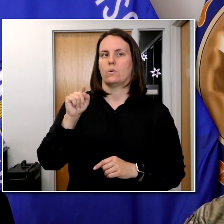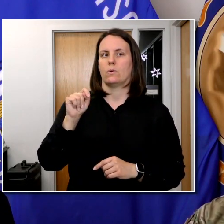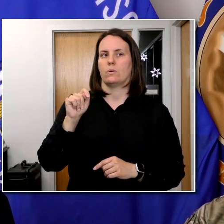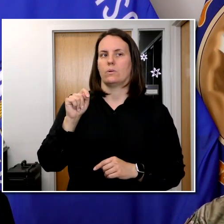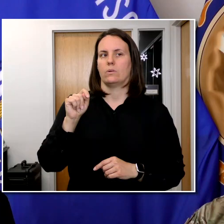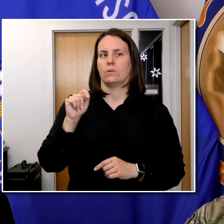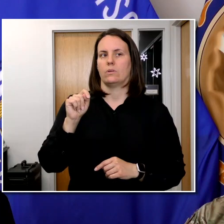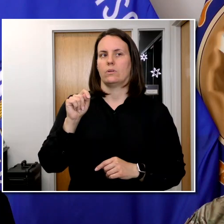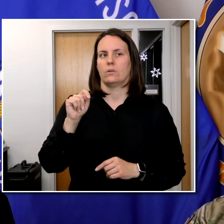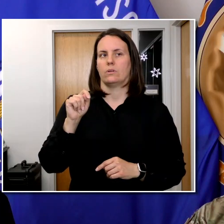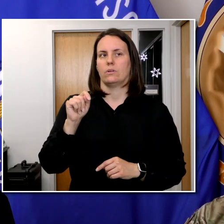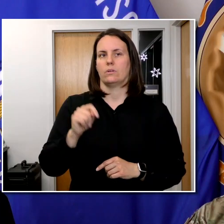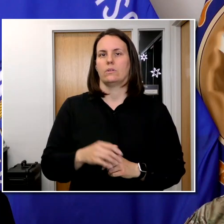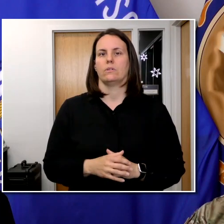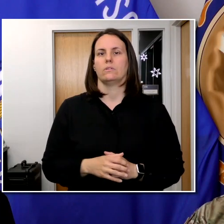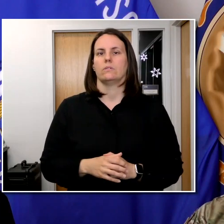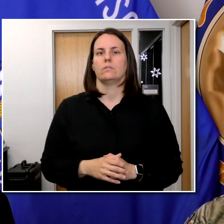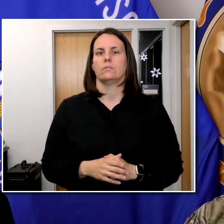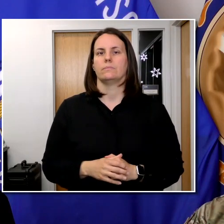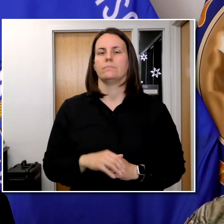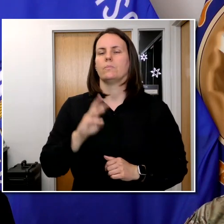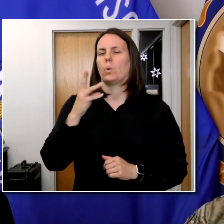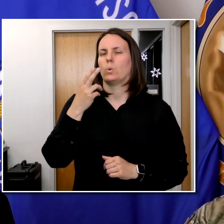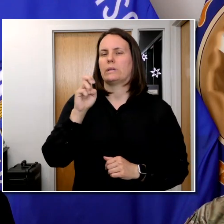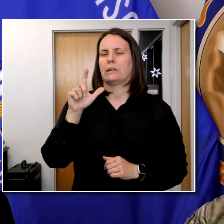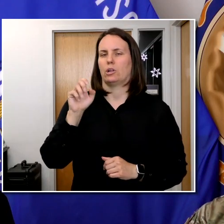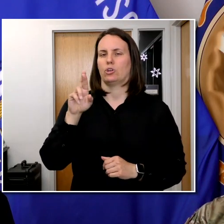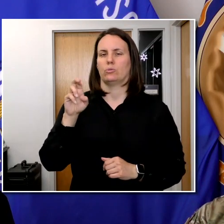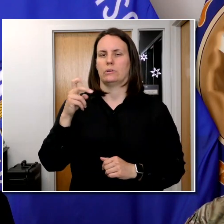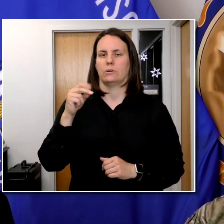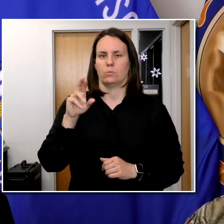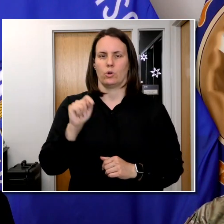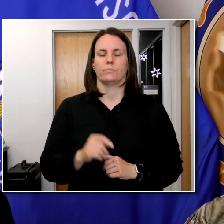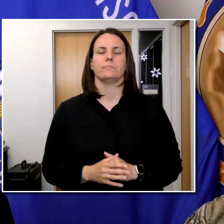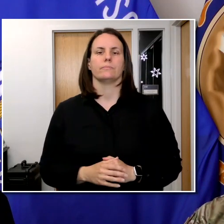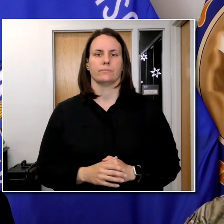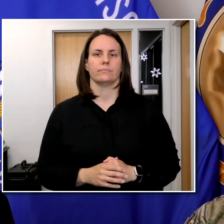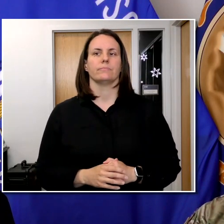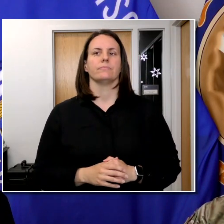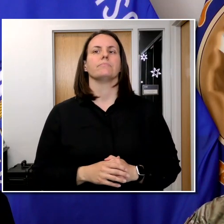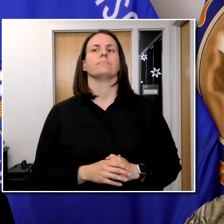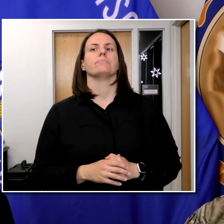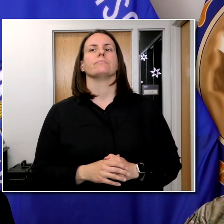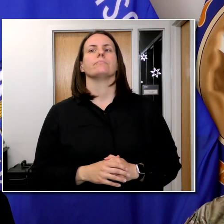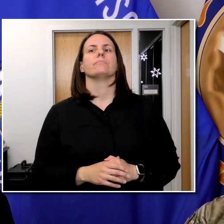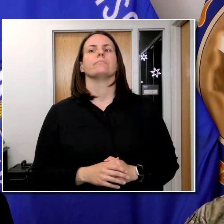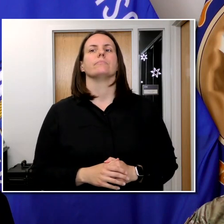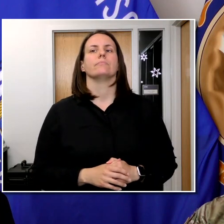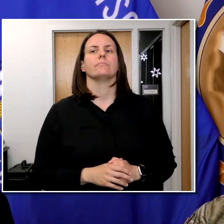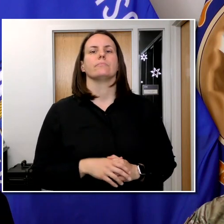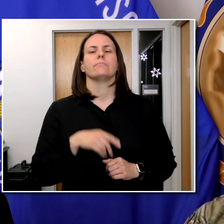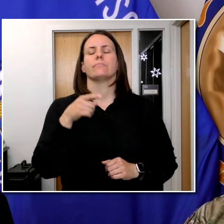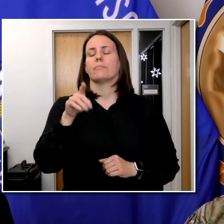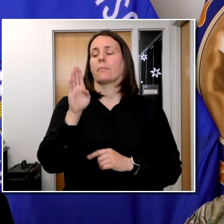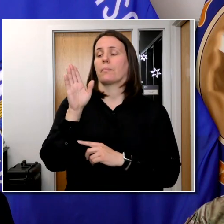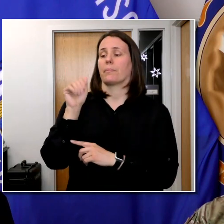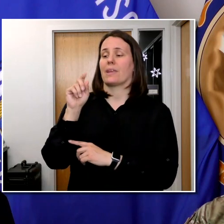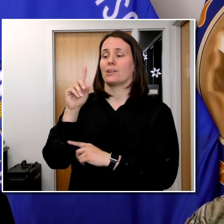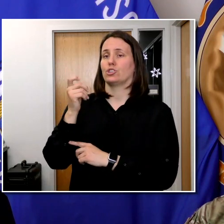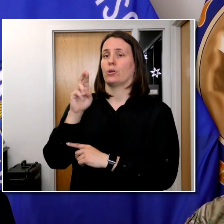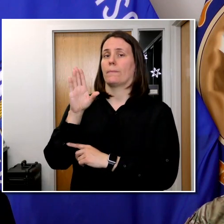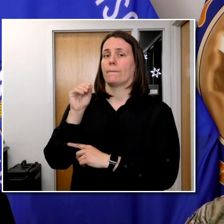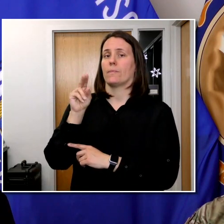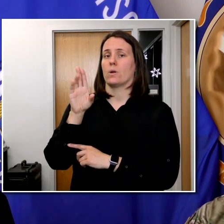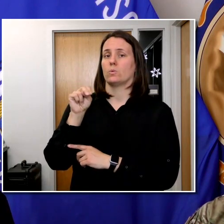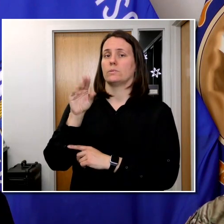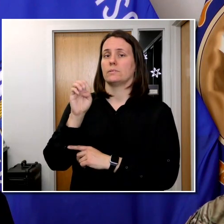Hi, I have a question regarding the Badger Bounce Back program and the various phases that you have. One of the actions you have